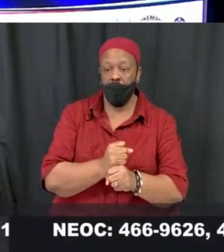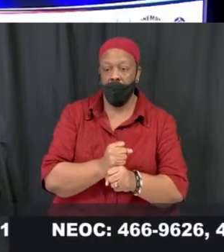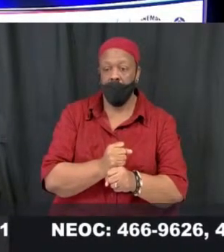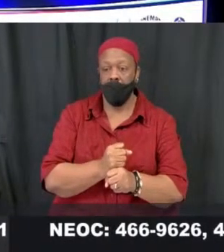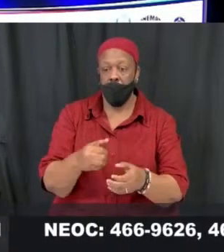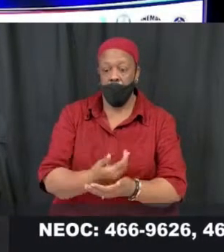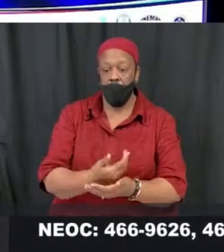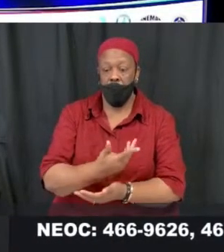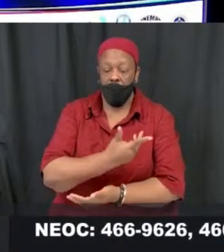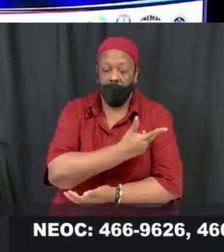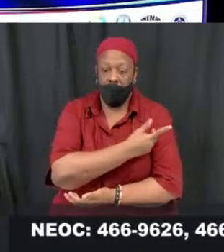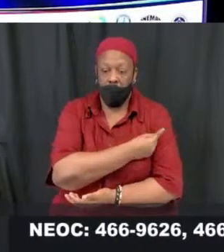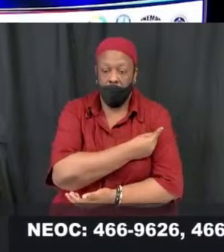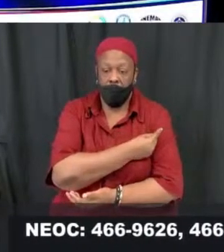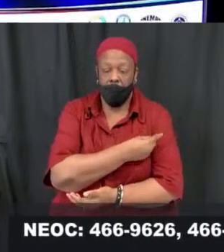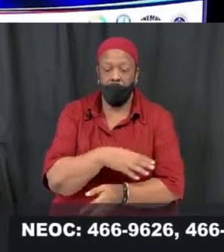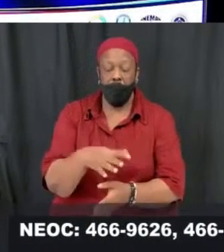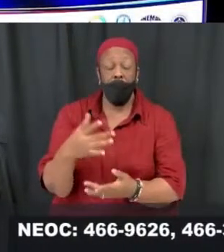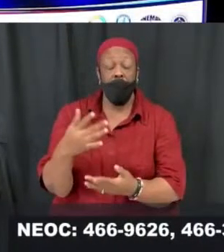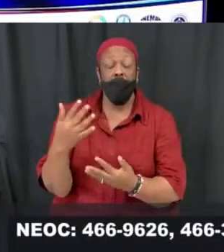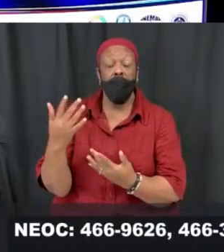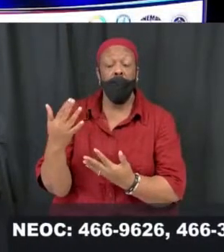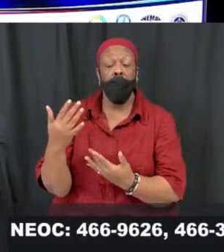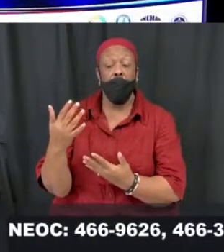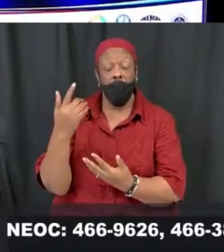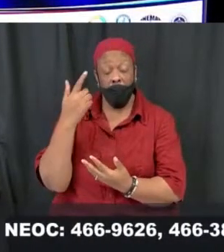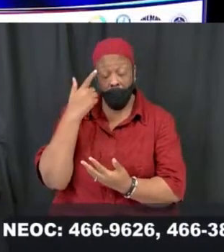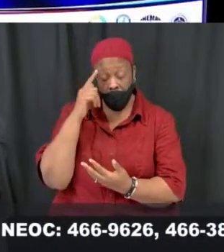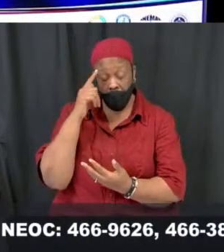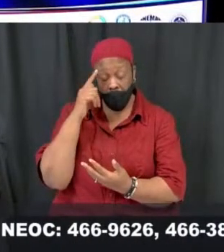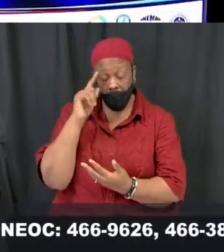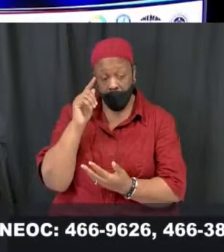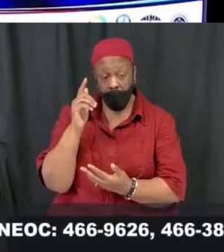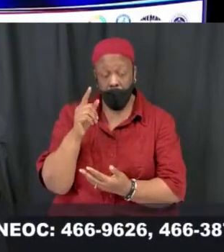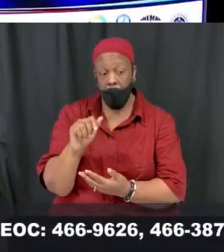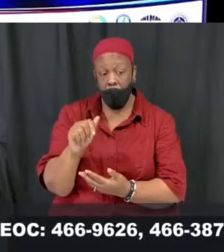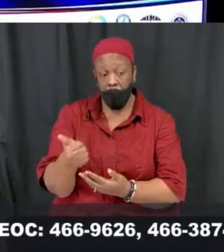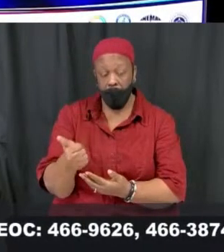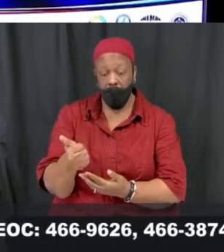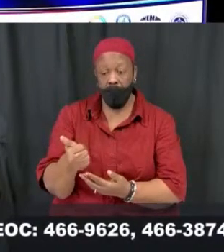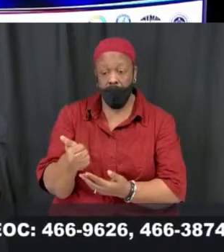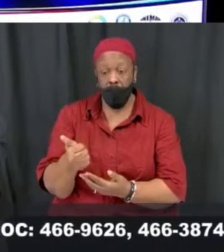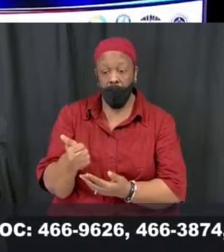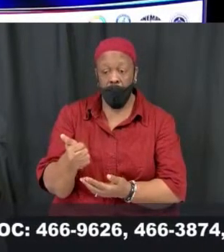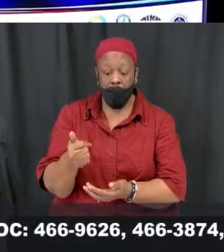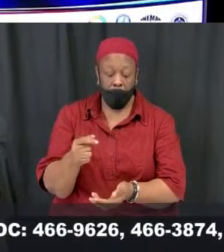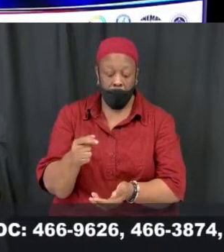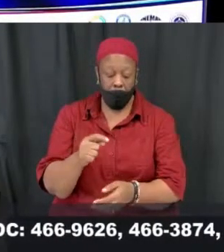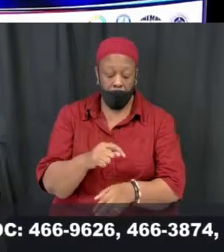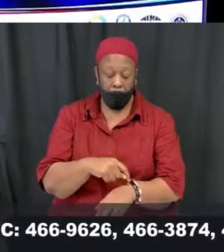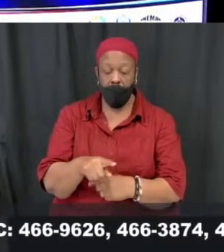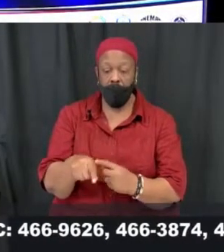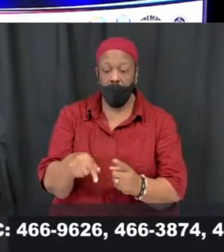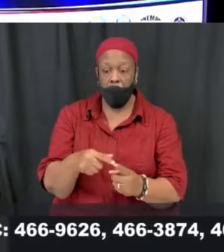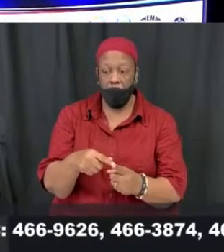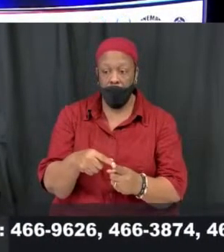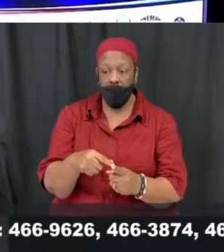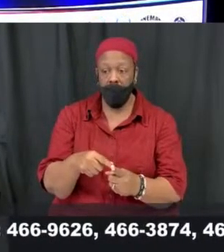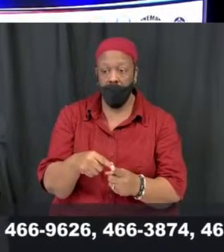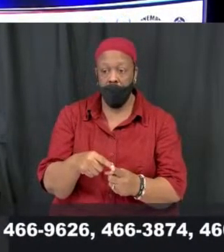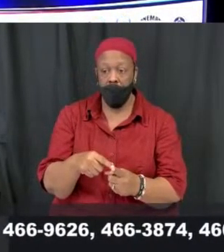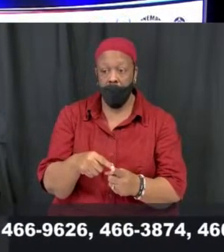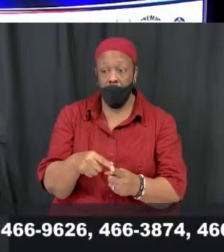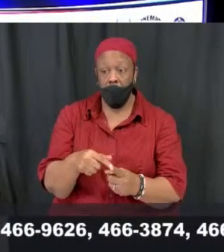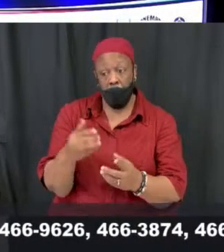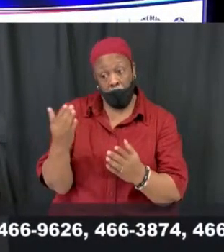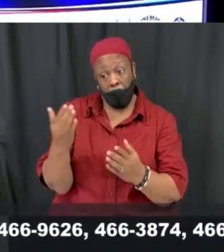vaccines, currently in word on the date for the next batch, but we are hopeful that as soon